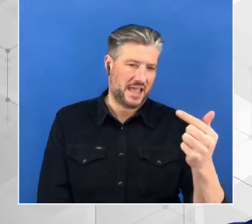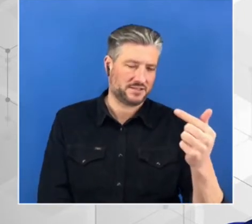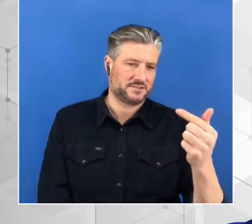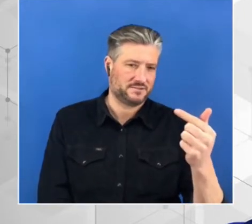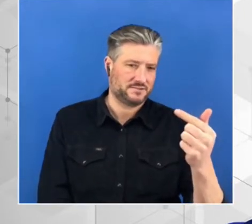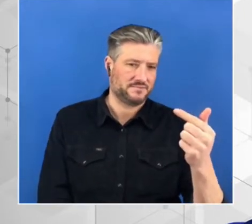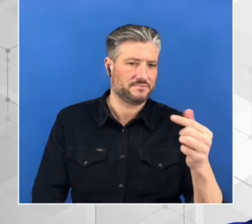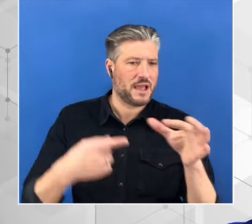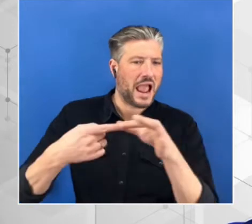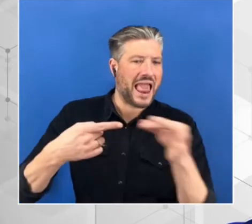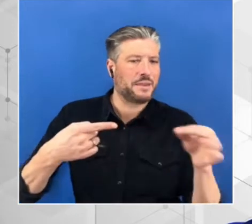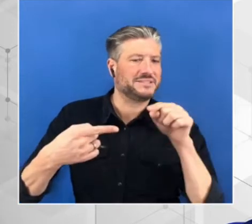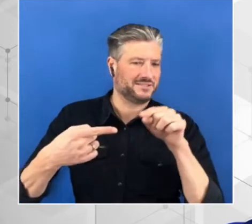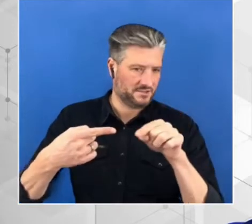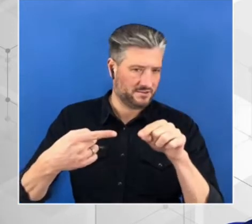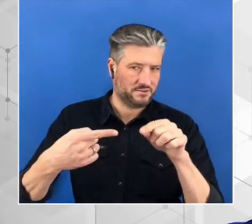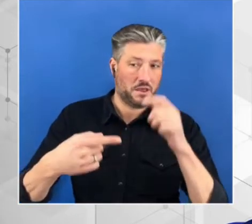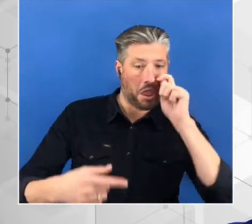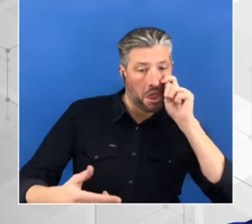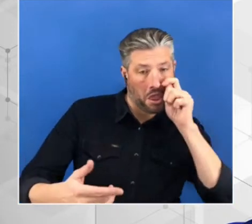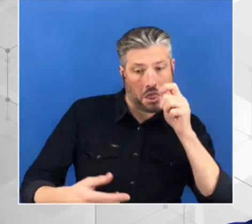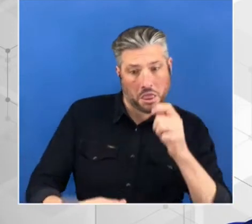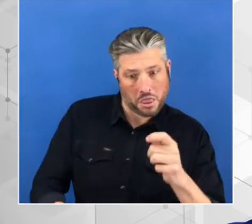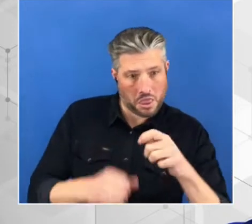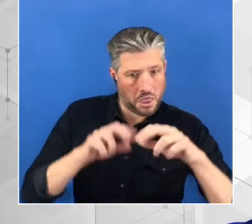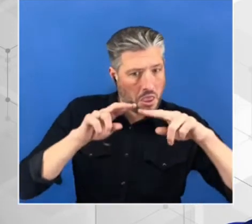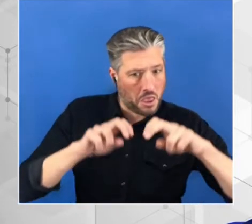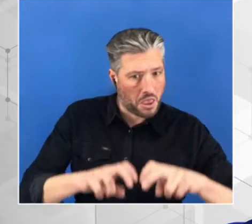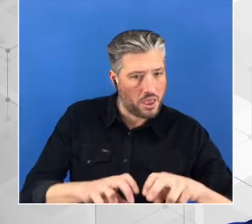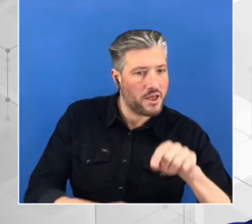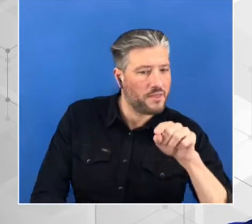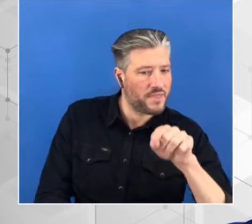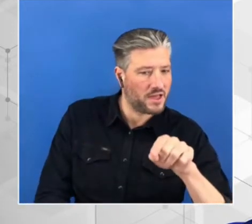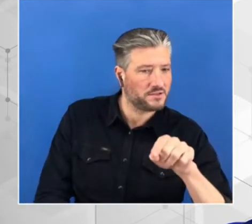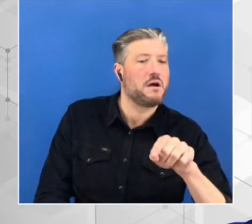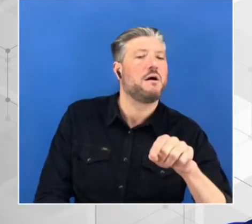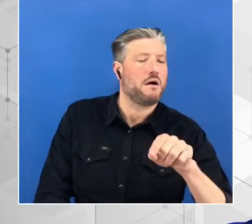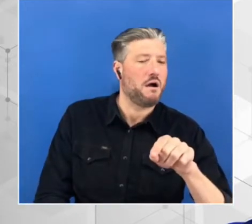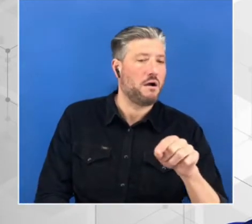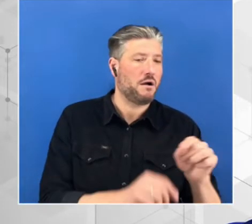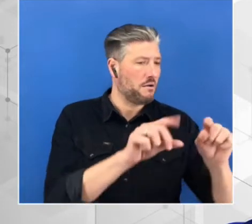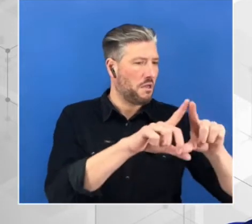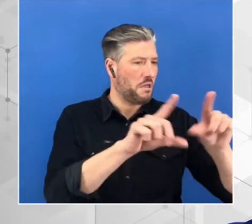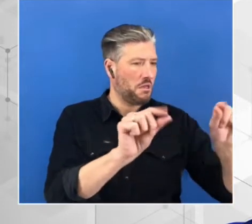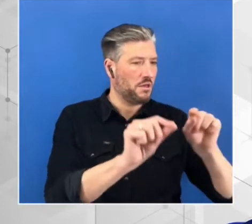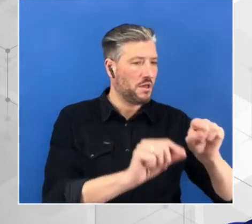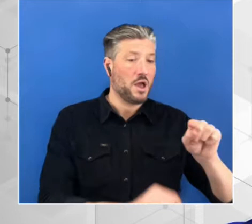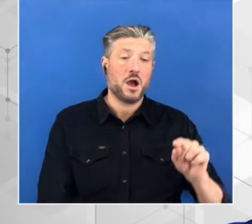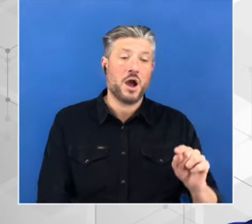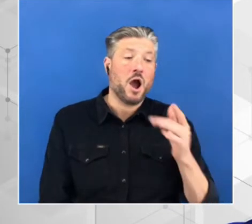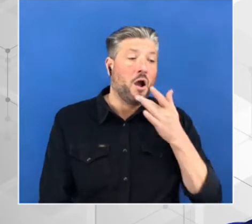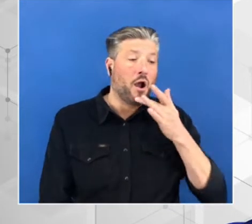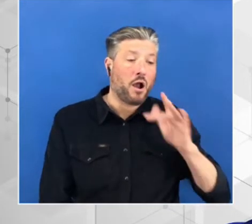text. And in the color picker, you're going to see a contrast ratio number, a